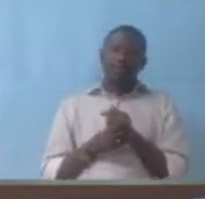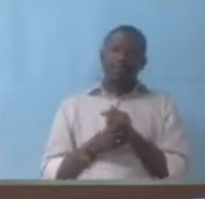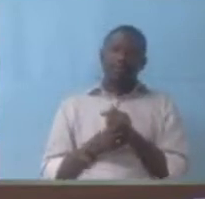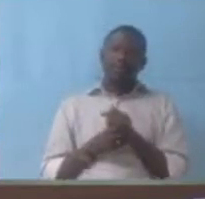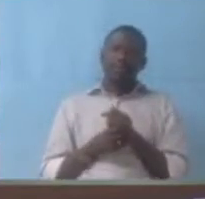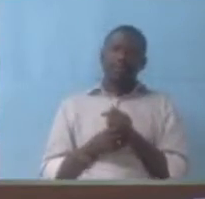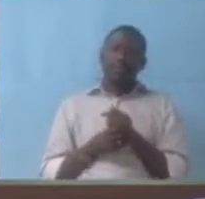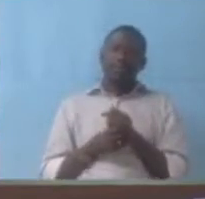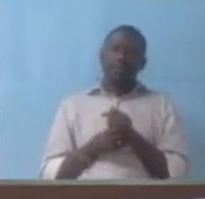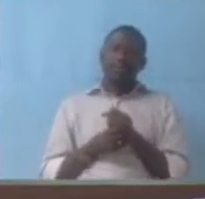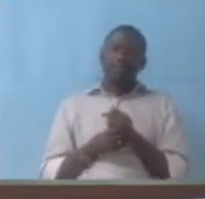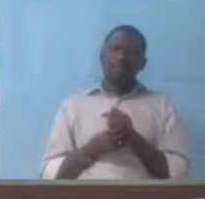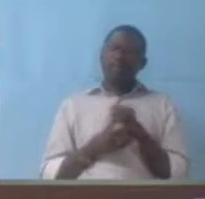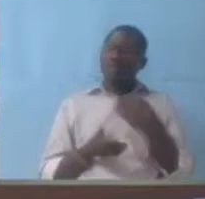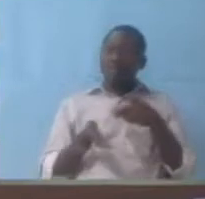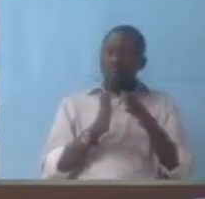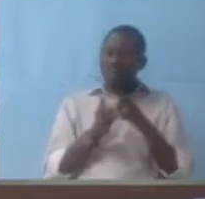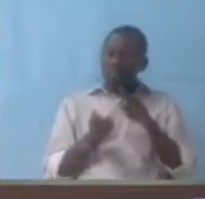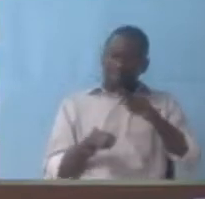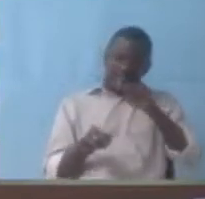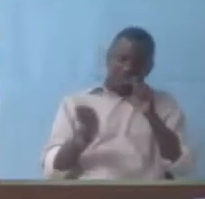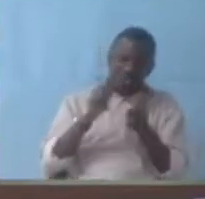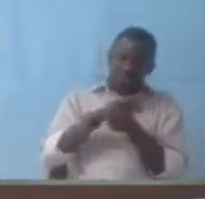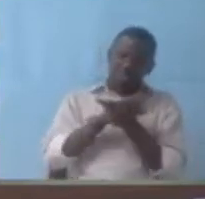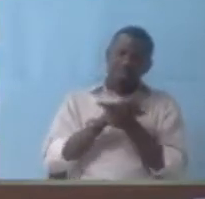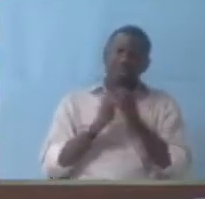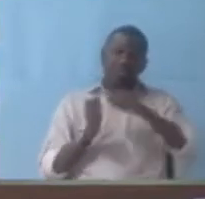Instead of repealing these decrees,